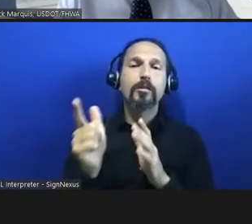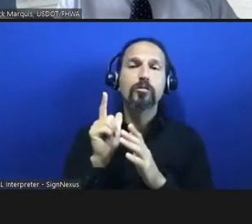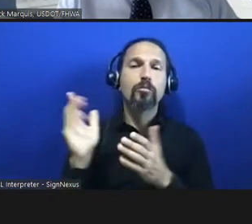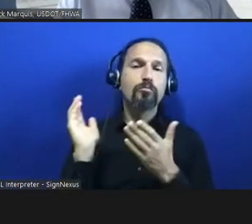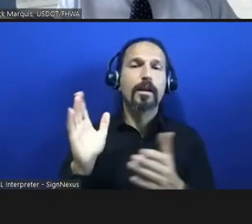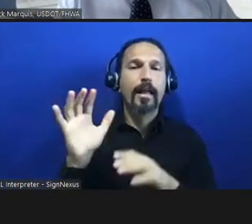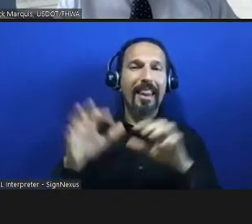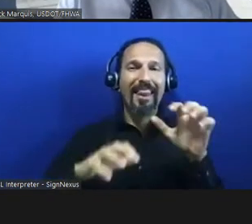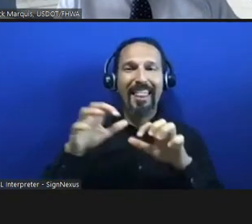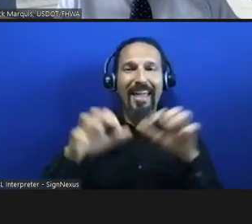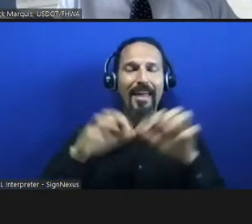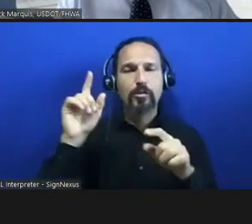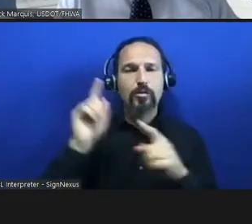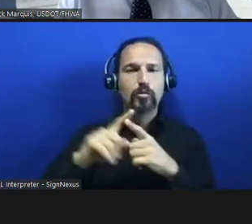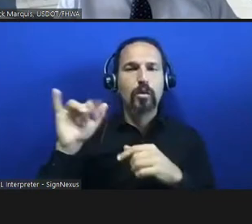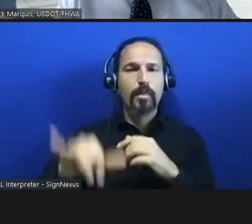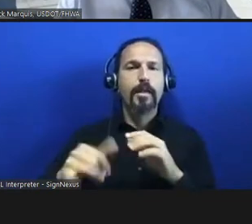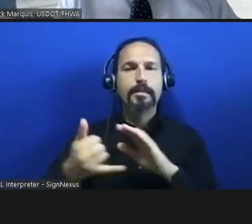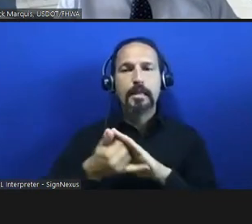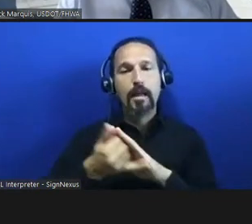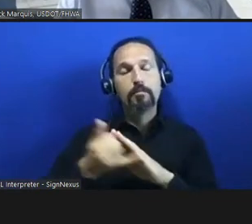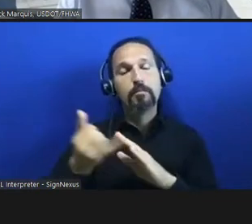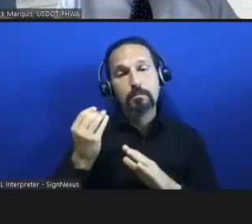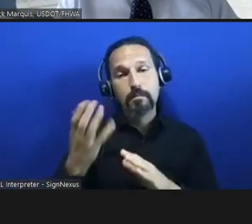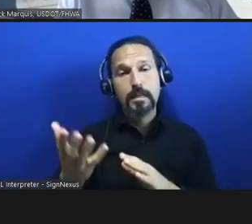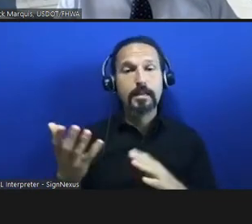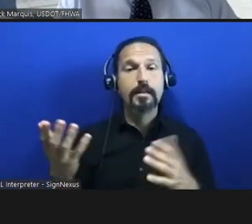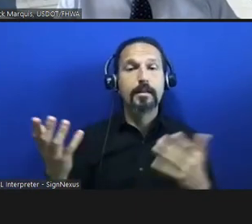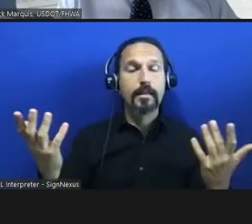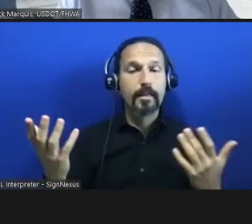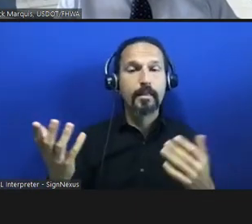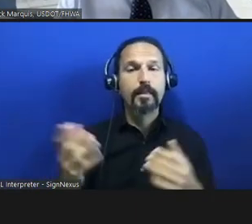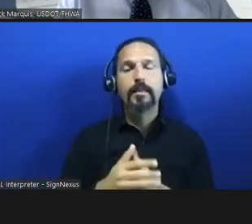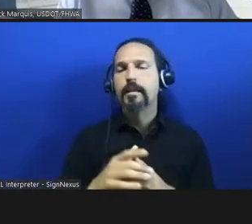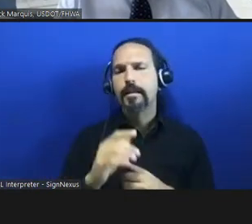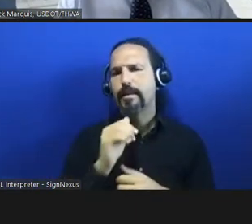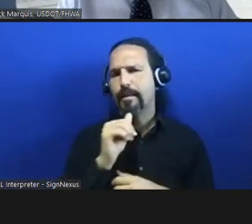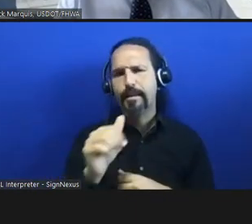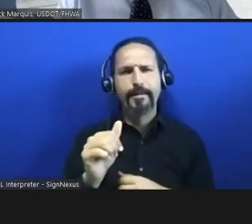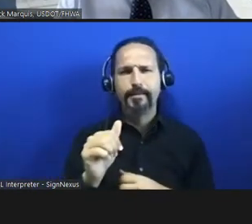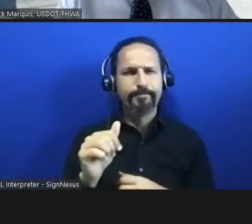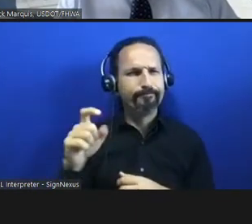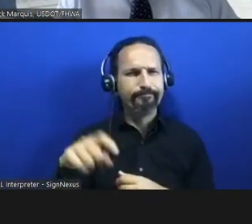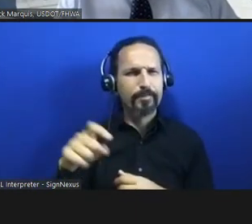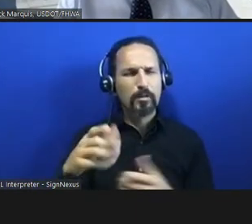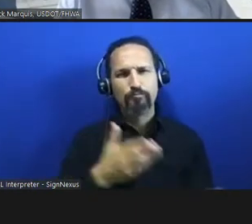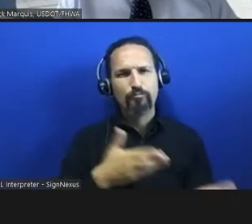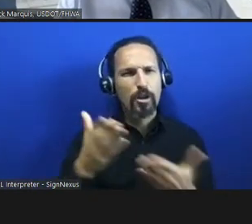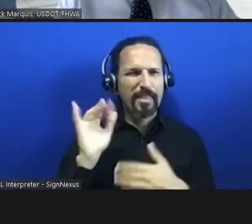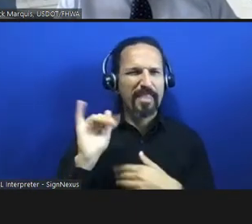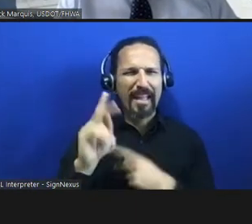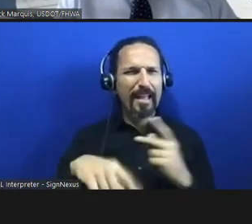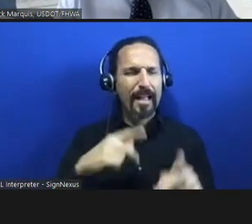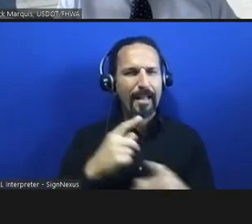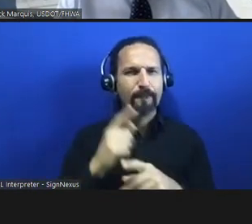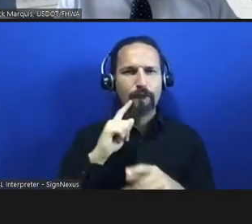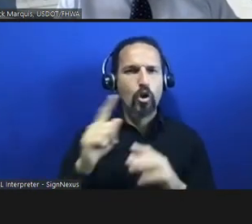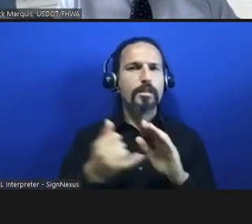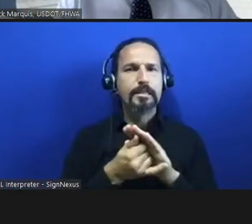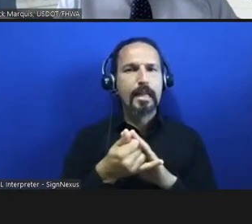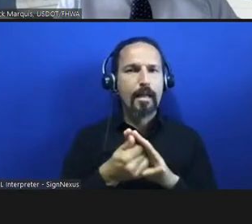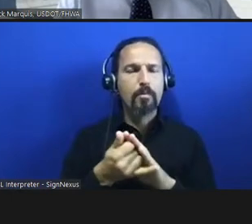bring a ladder onto the subway and quite frankly it'd be quite impractical to bring such a thing onto the subway